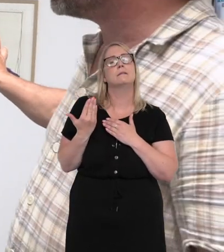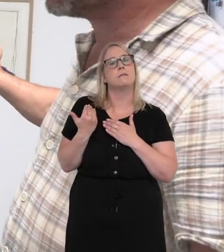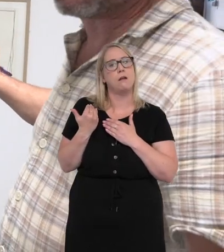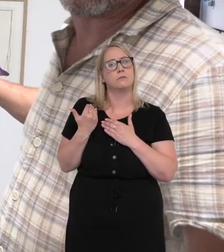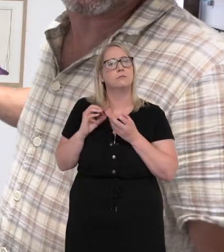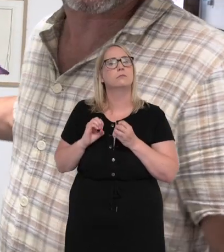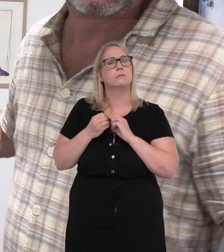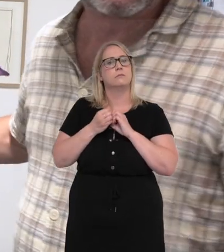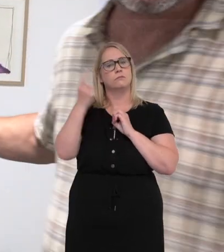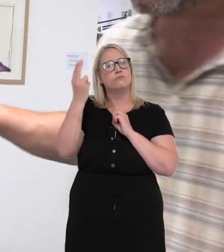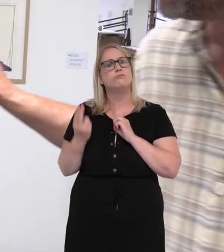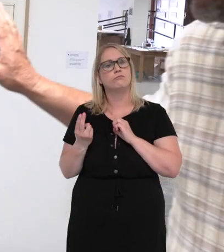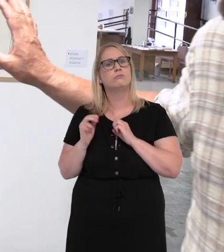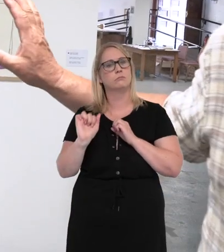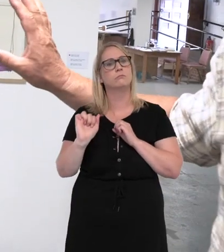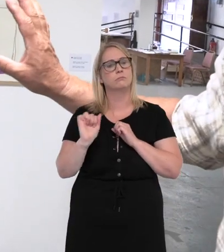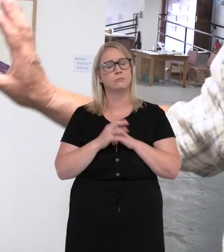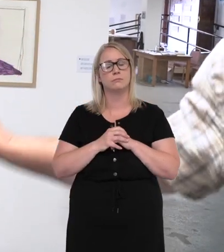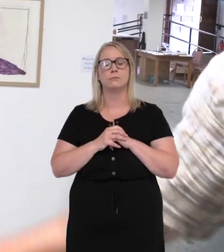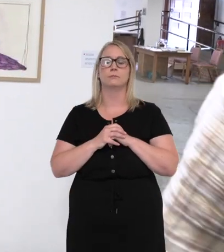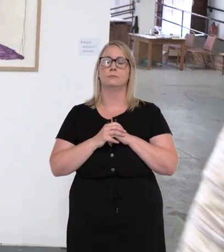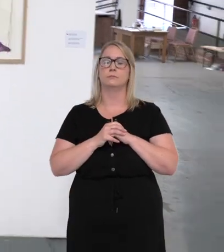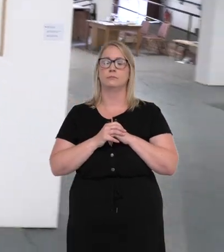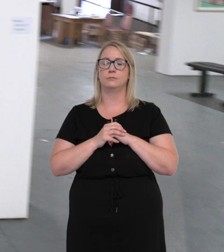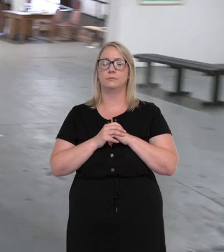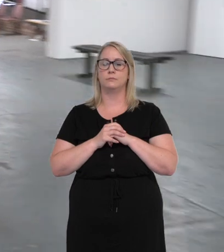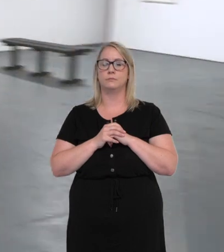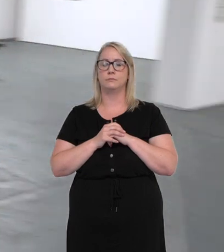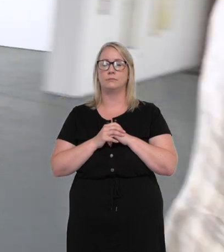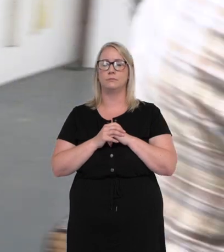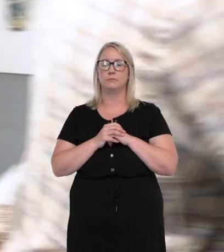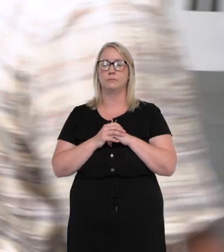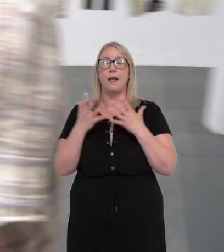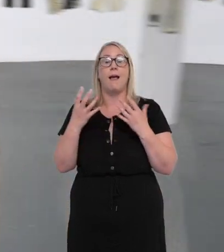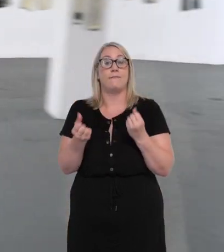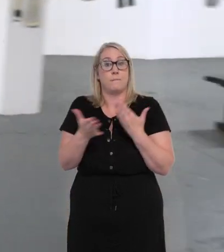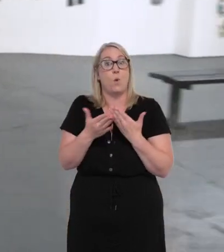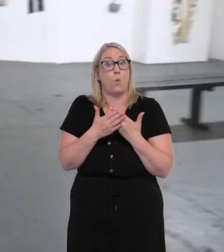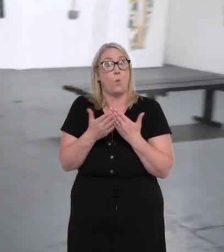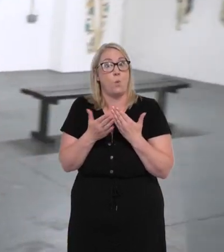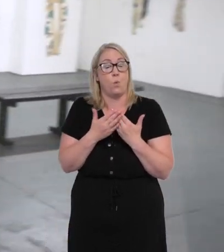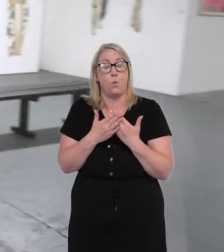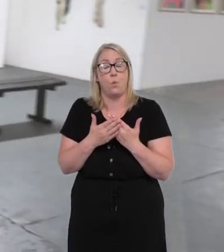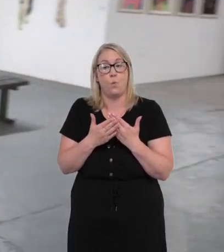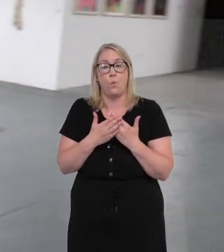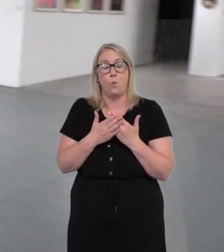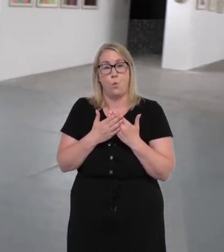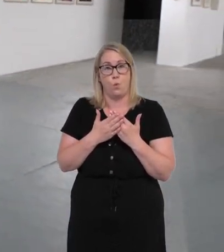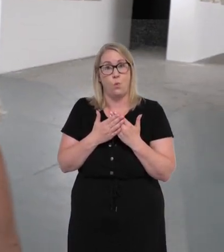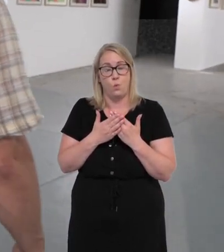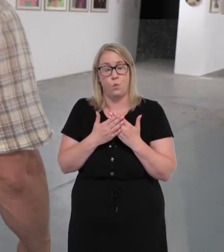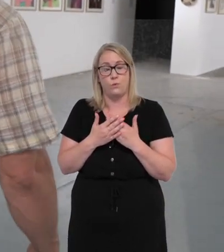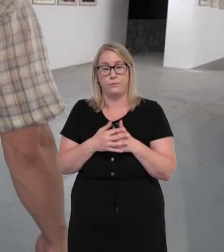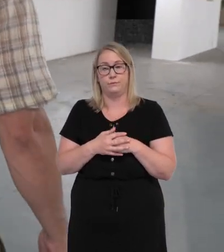his more recent design and more recent work. There's some more that are very much like that over here. We can go and have a look at them.